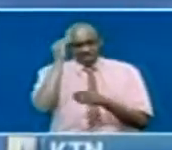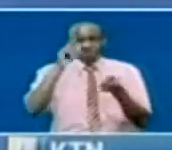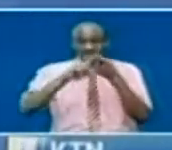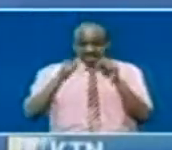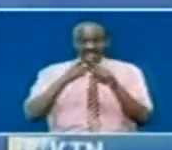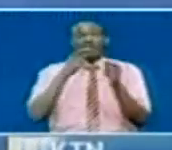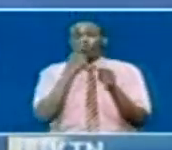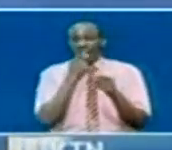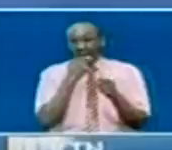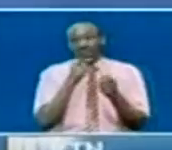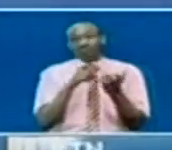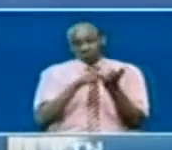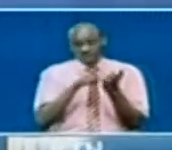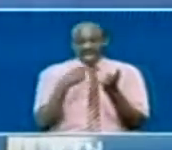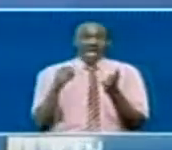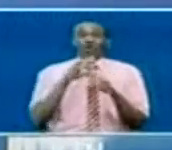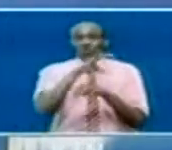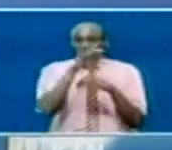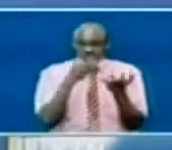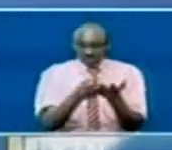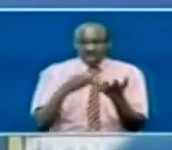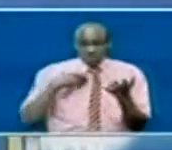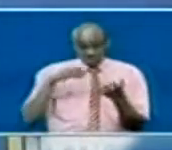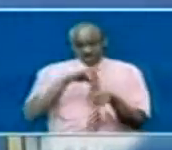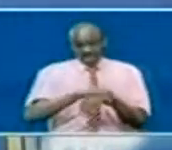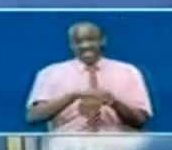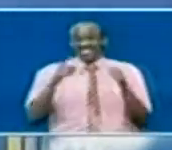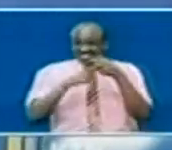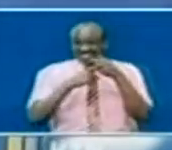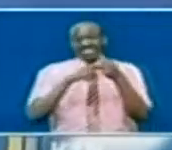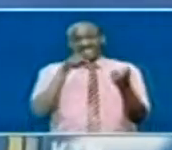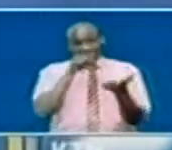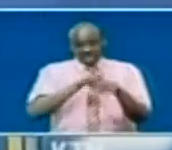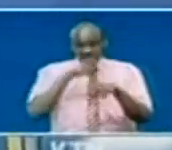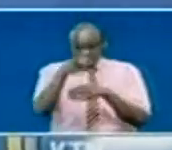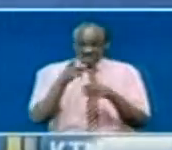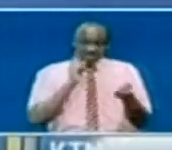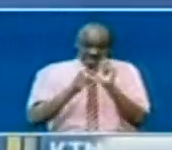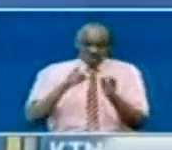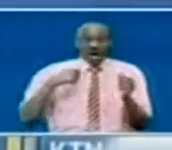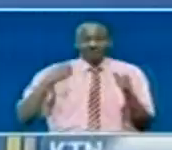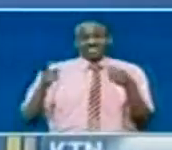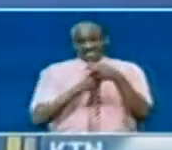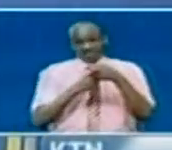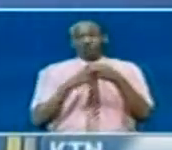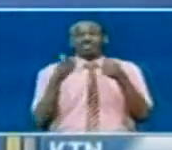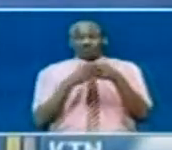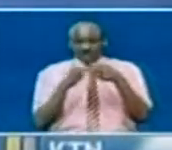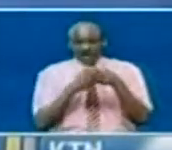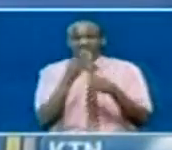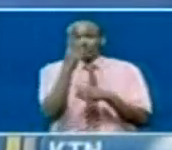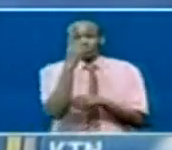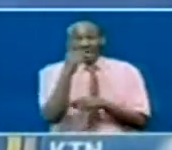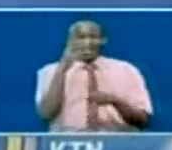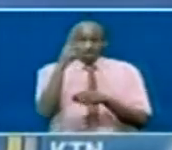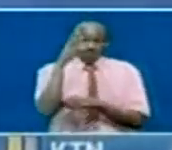Mwea constituency and its environs from its proceeds. The sixth edition of the marathon will be held on the 6th of September with a 21-kilometer